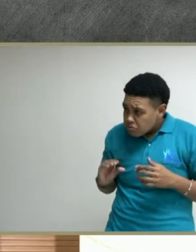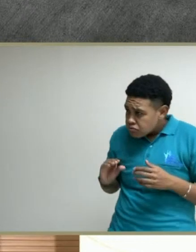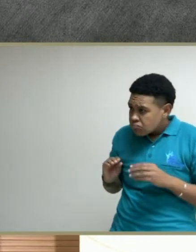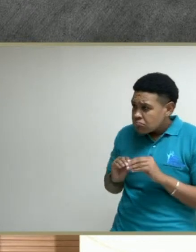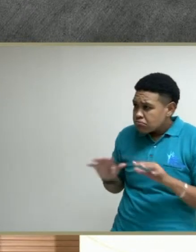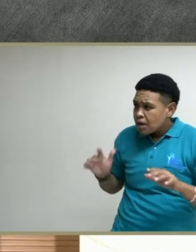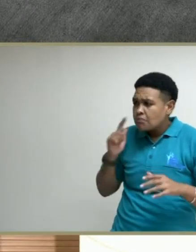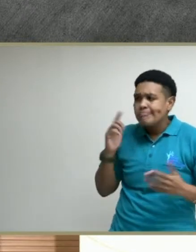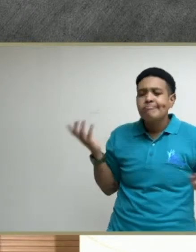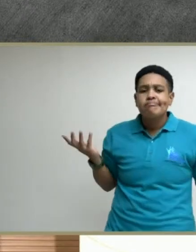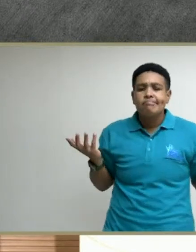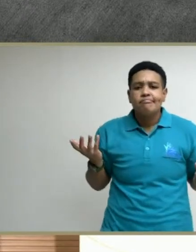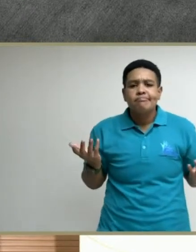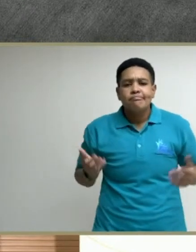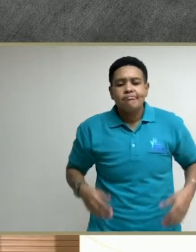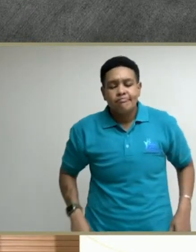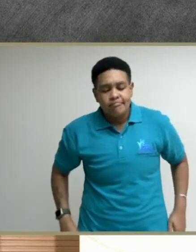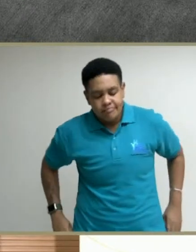spread.